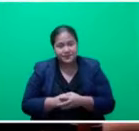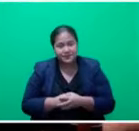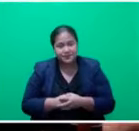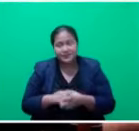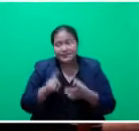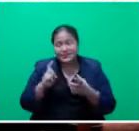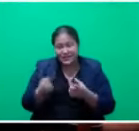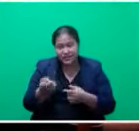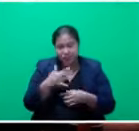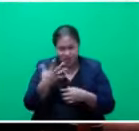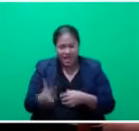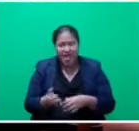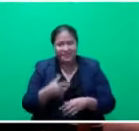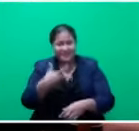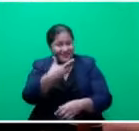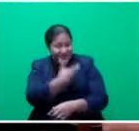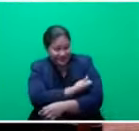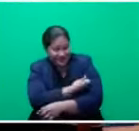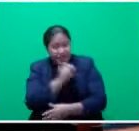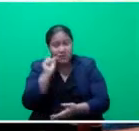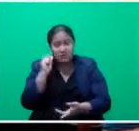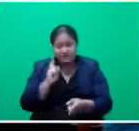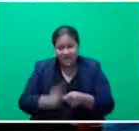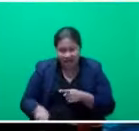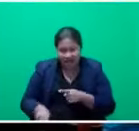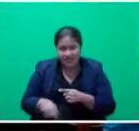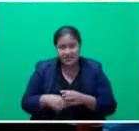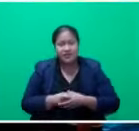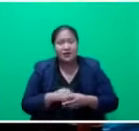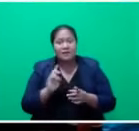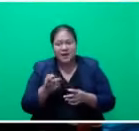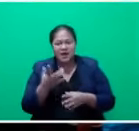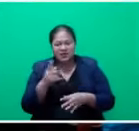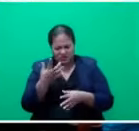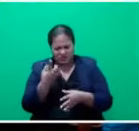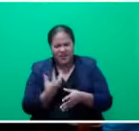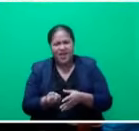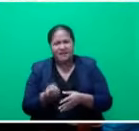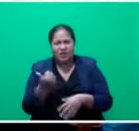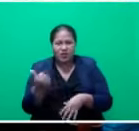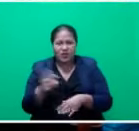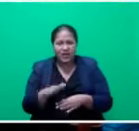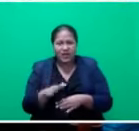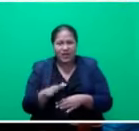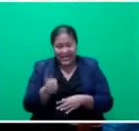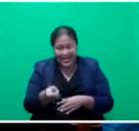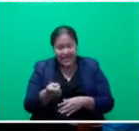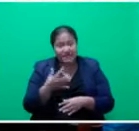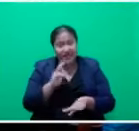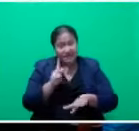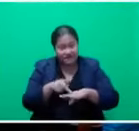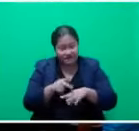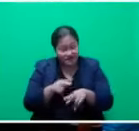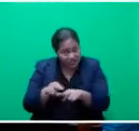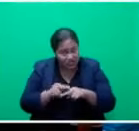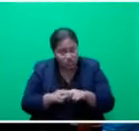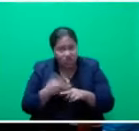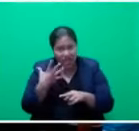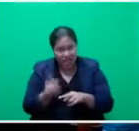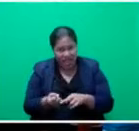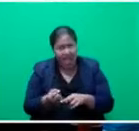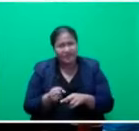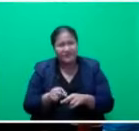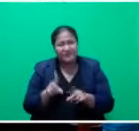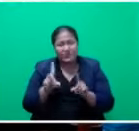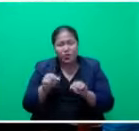vaccine, which it appears to be already, Mr. Speaker, and if Fiji plays its own card right, tourism may reopen